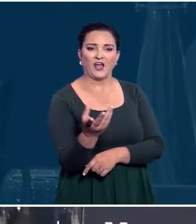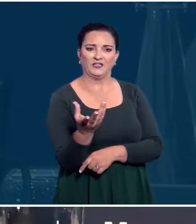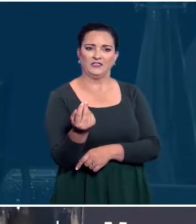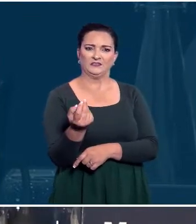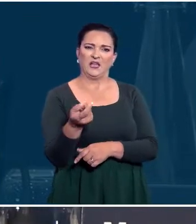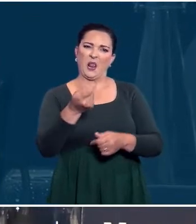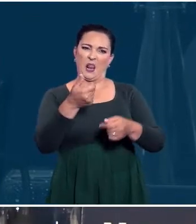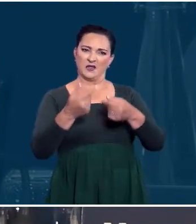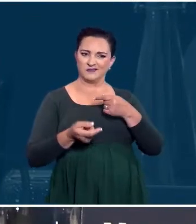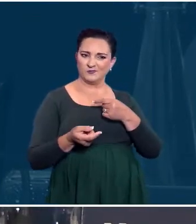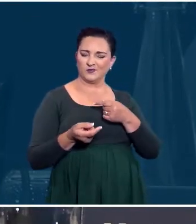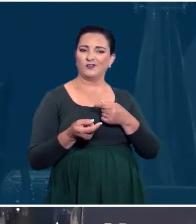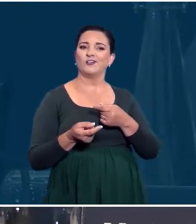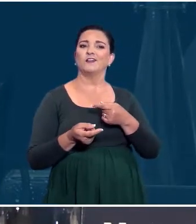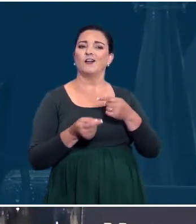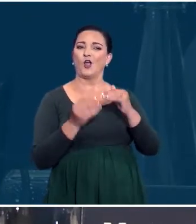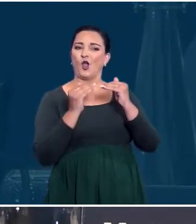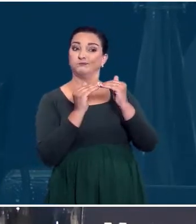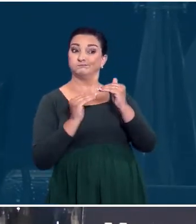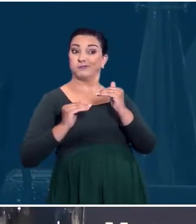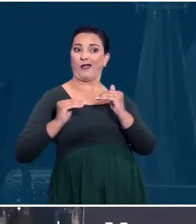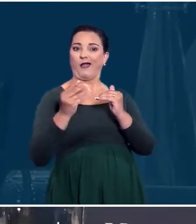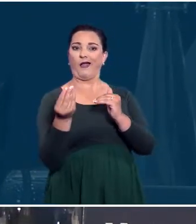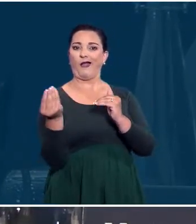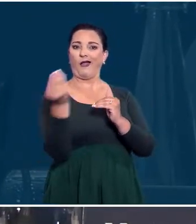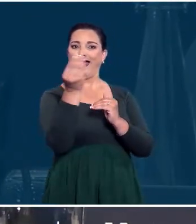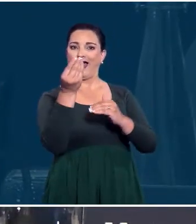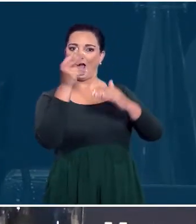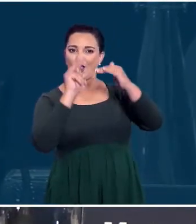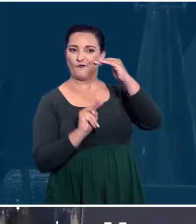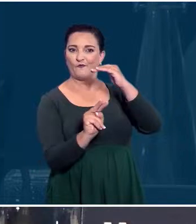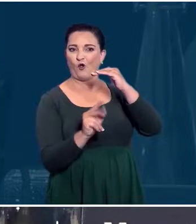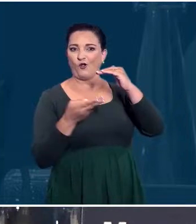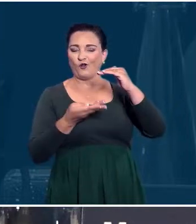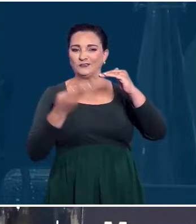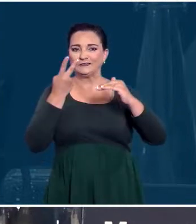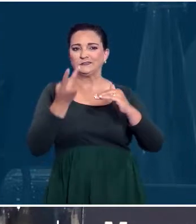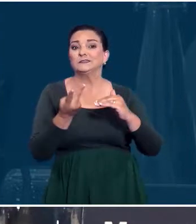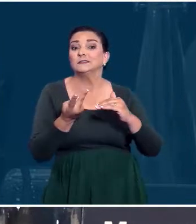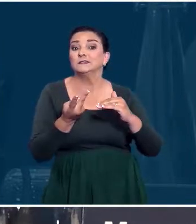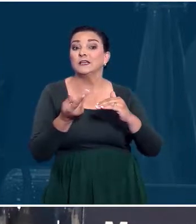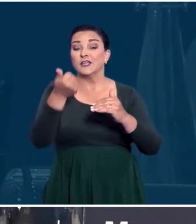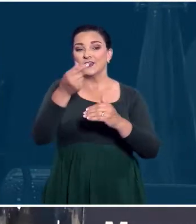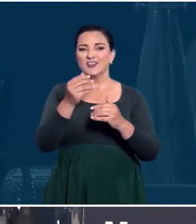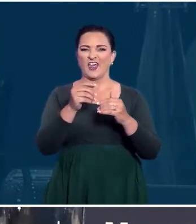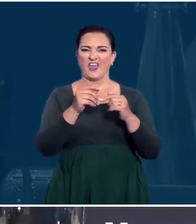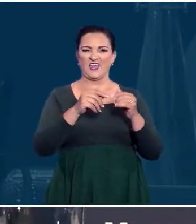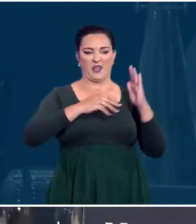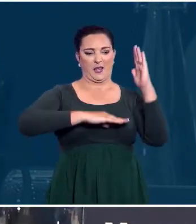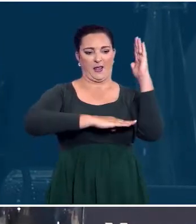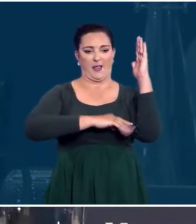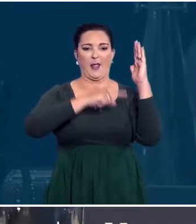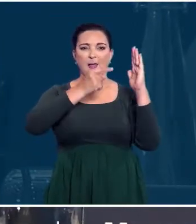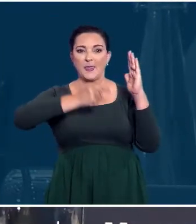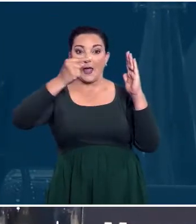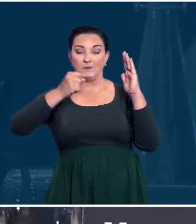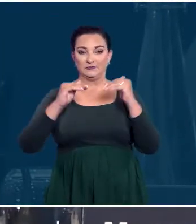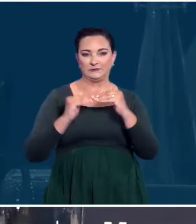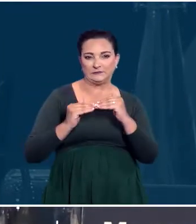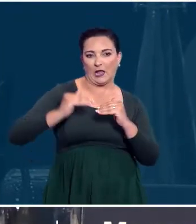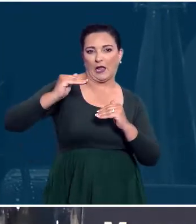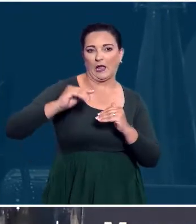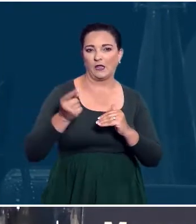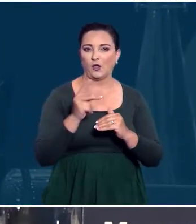lot of embedded generation on the table. So suddenly the private sector investment numbers went up and gross fixed capital formation bumped up as